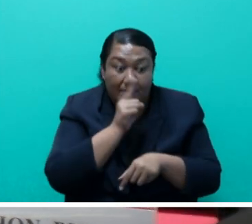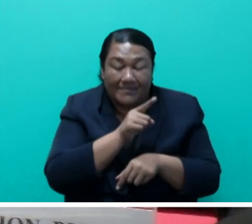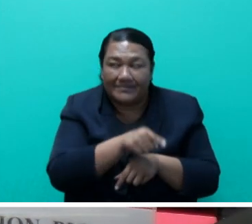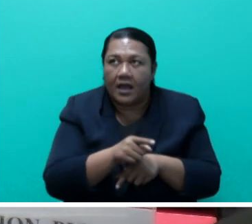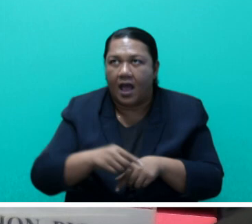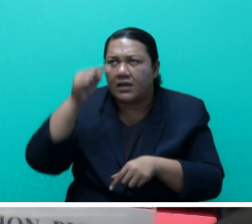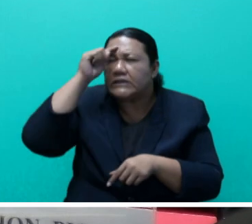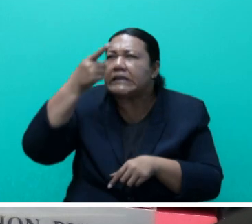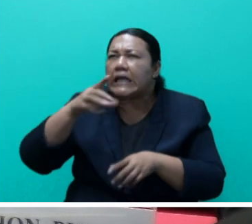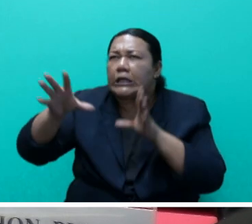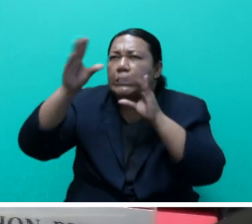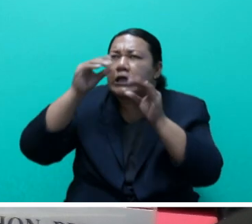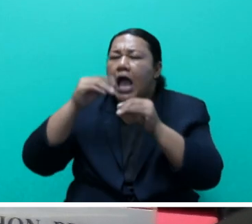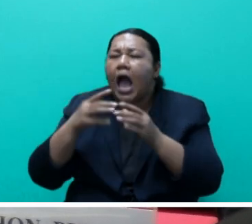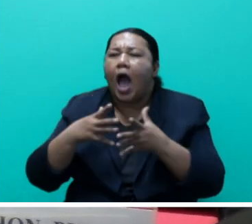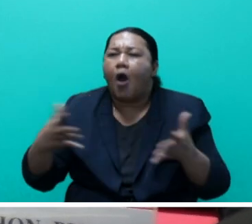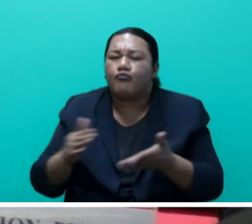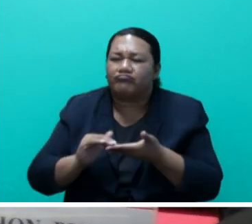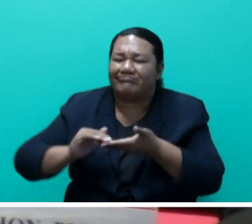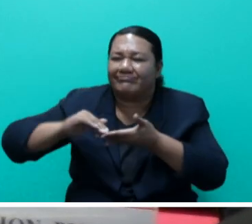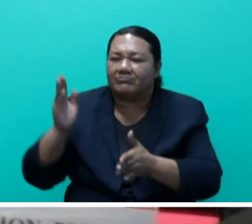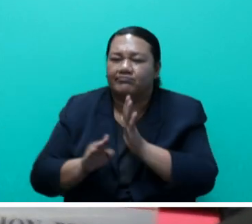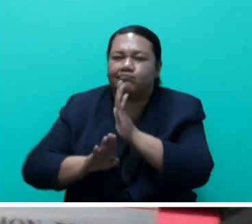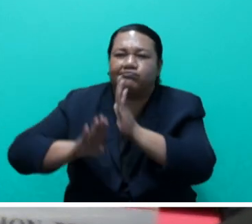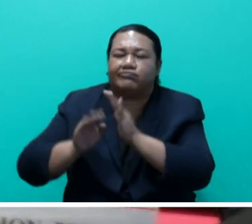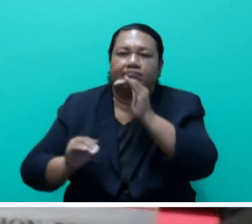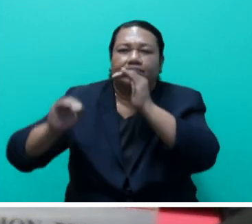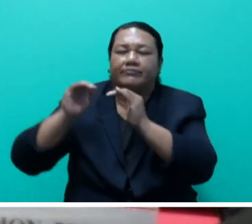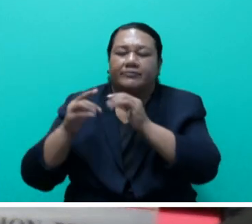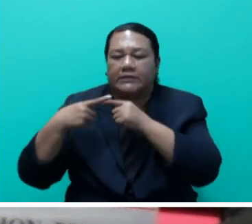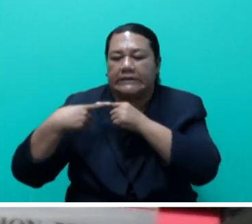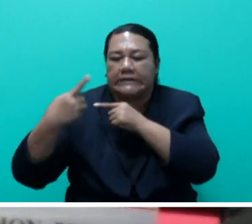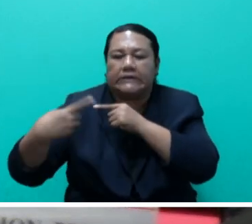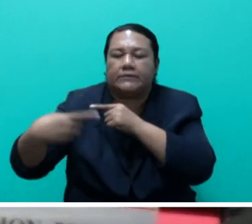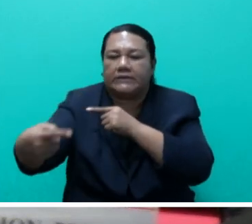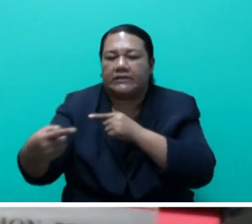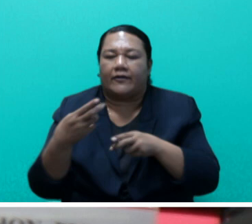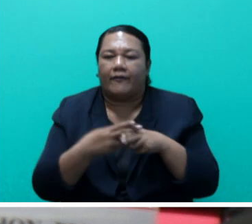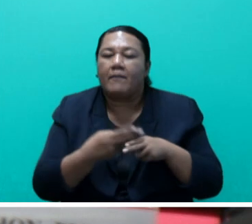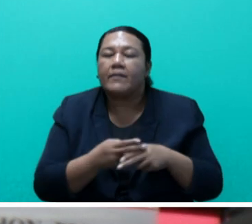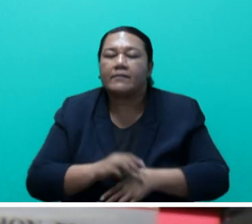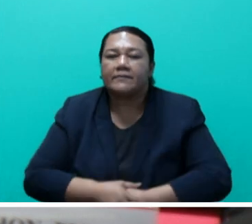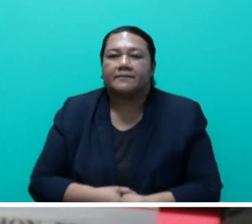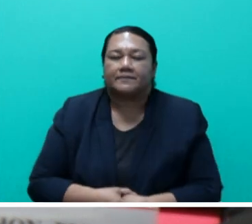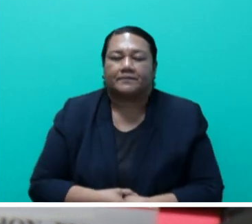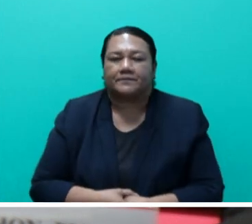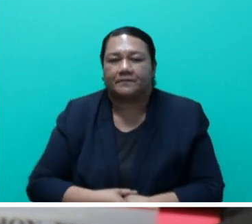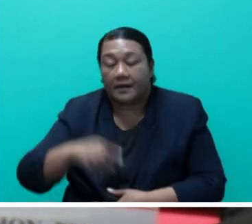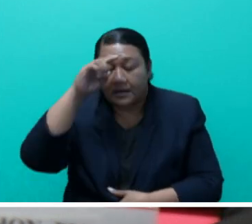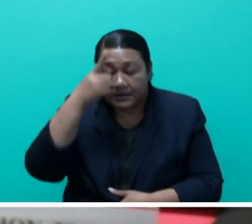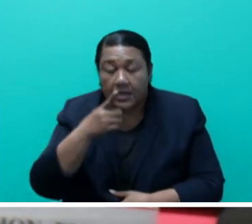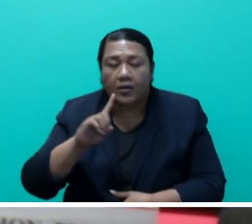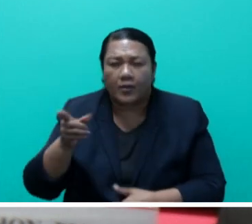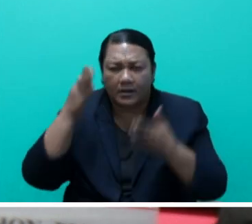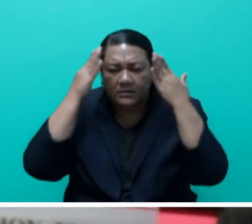improving revenue and profit enhanced in farm sustainability. Mr. Speaker, understanding the importance of